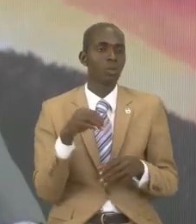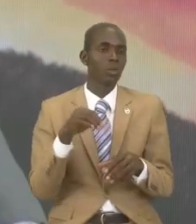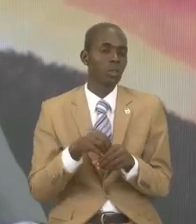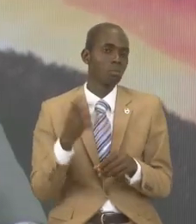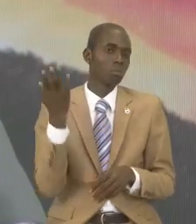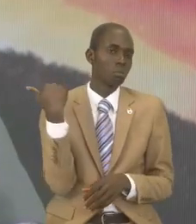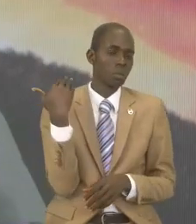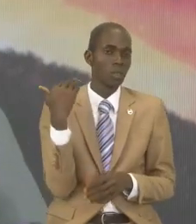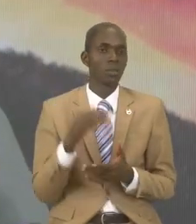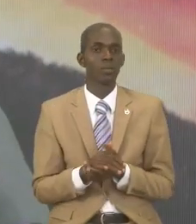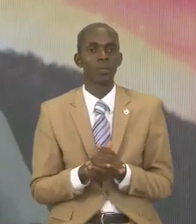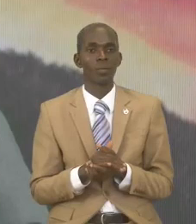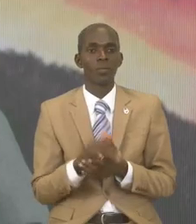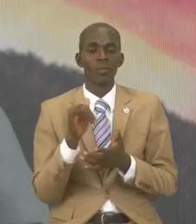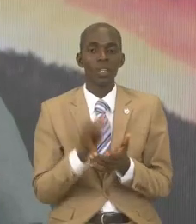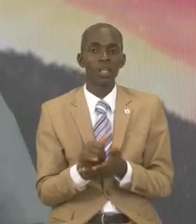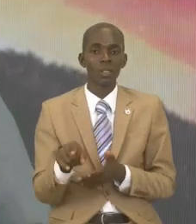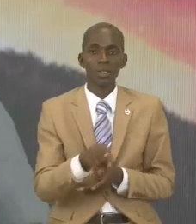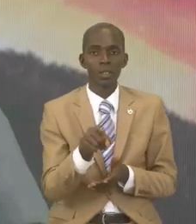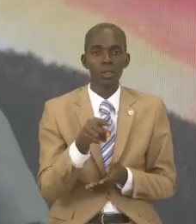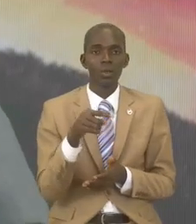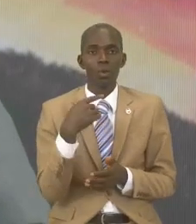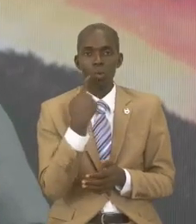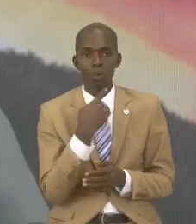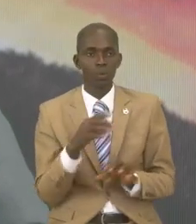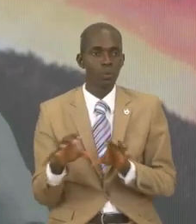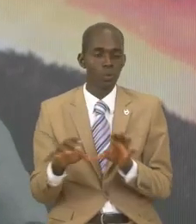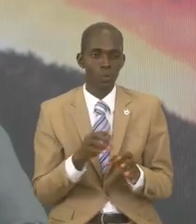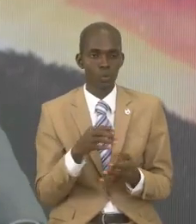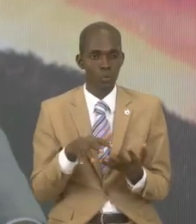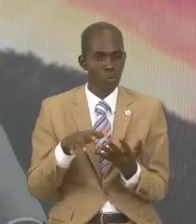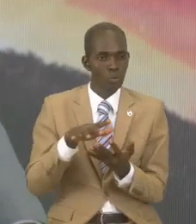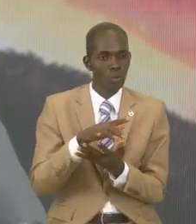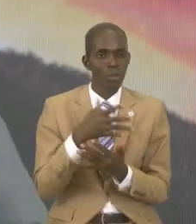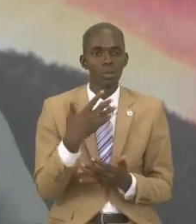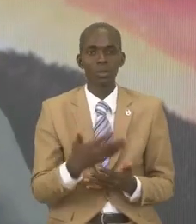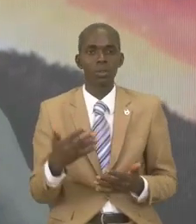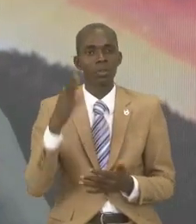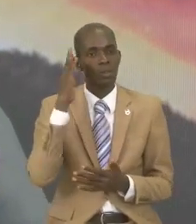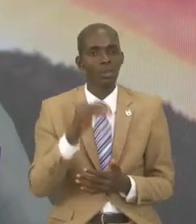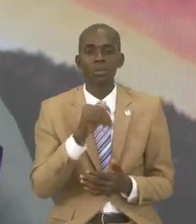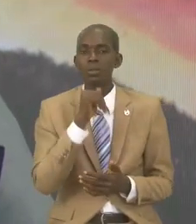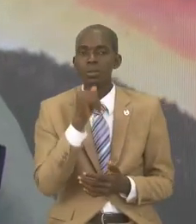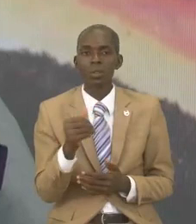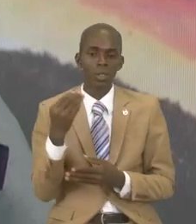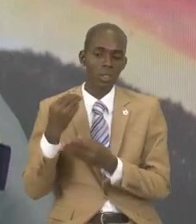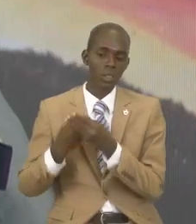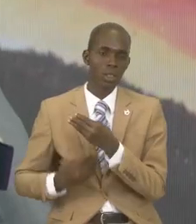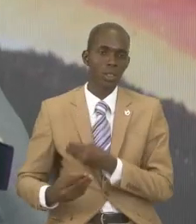past, that they which do such things shall not